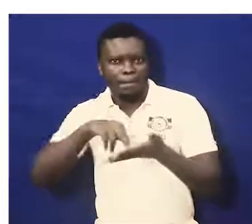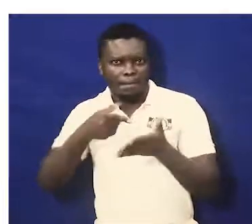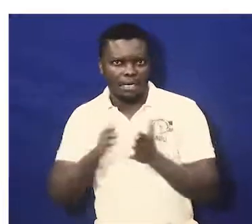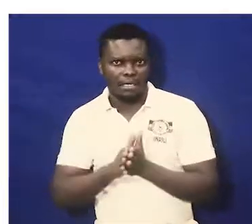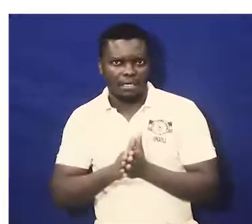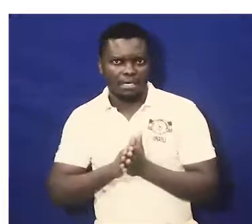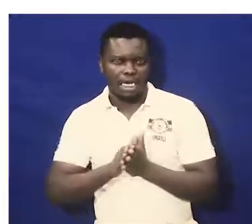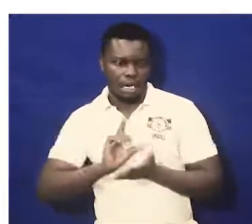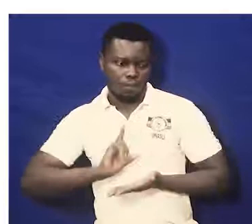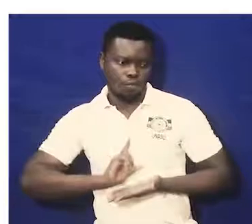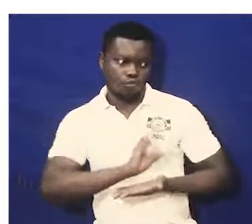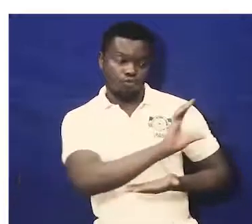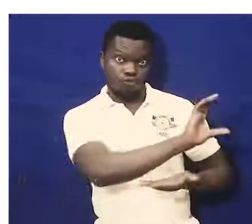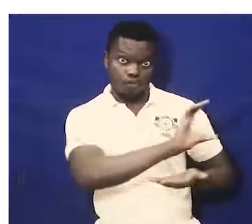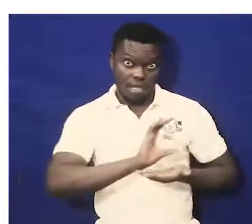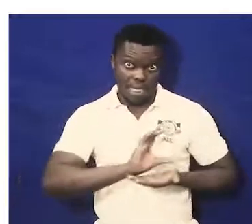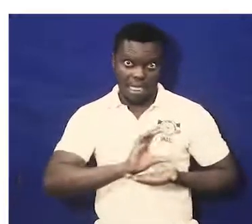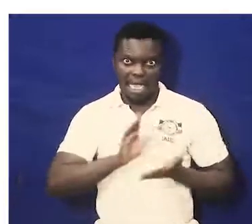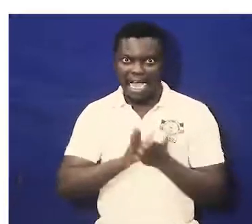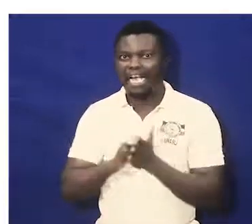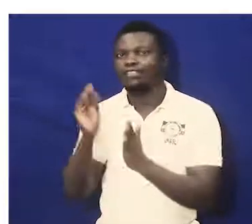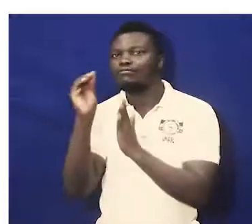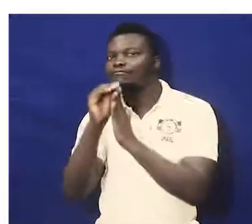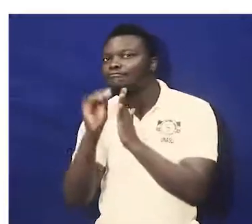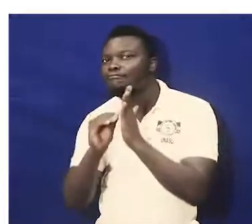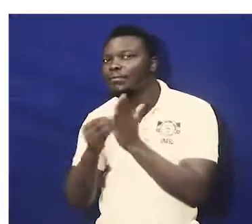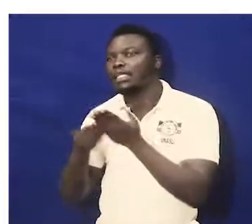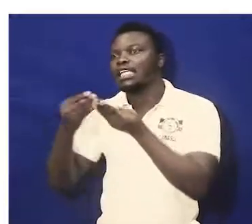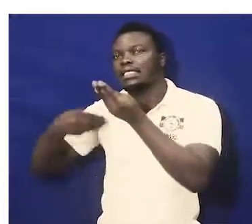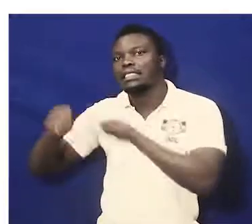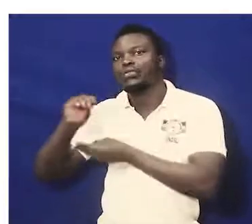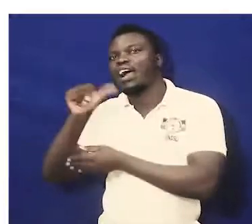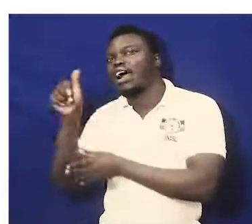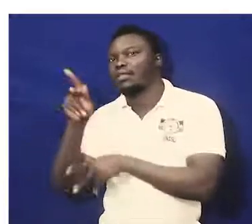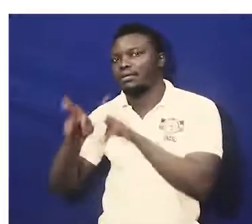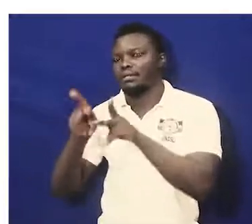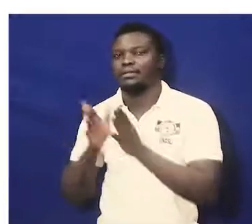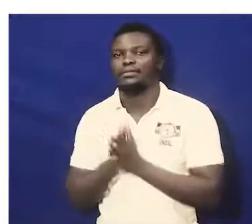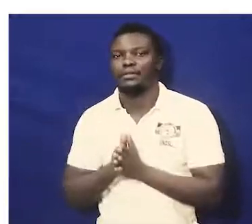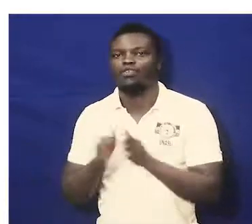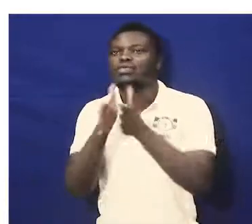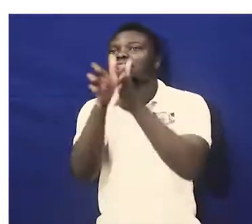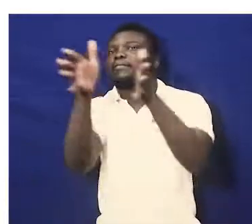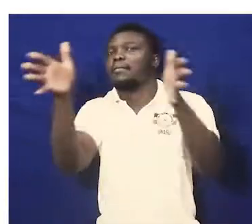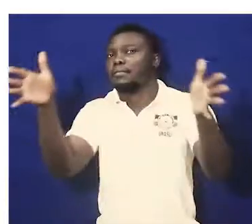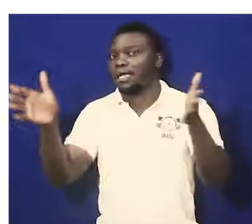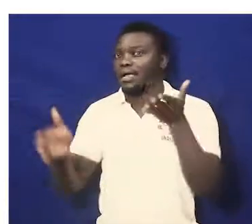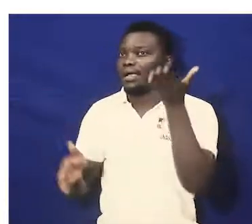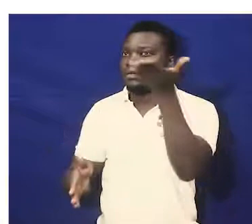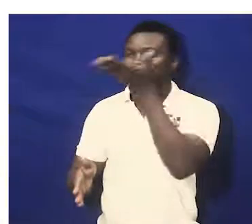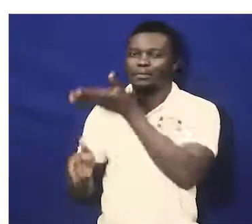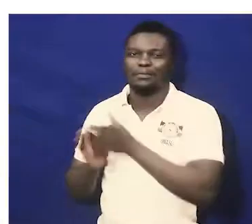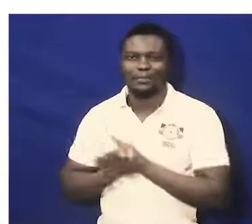sells the items to other buyers or the public.